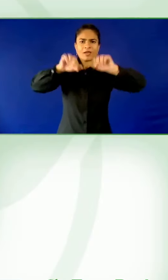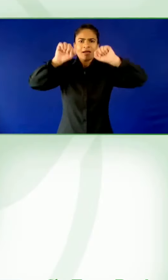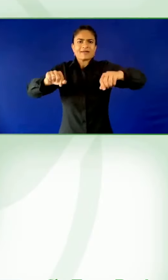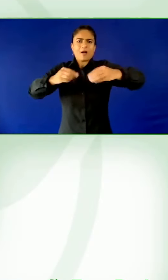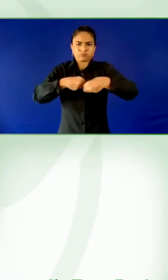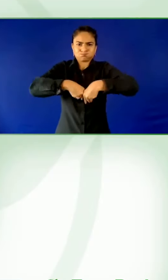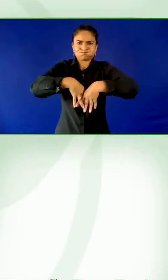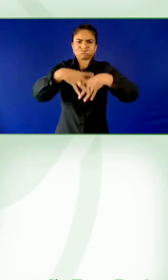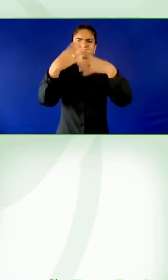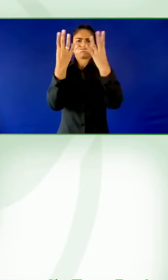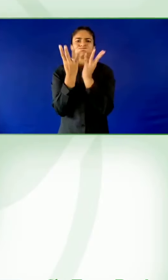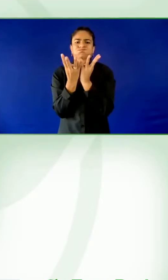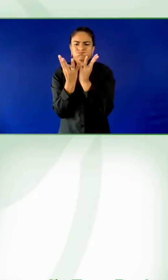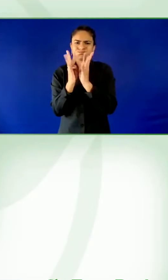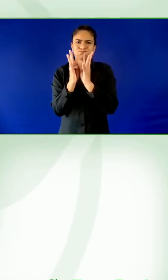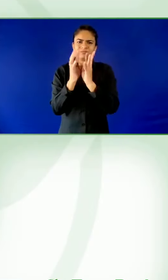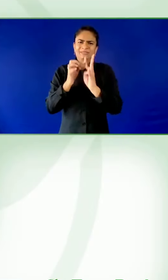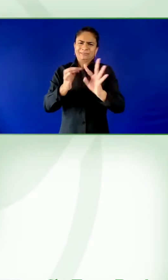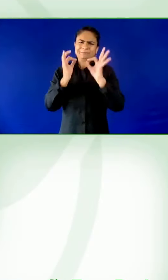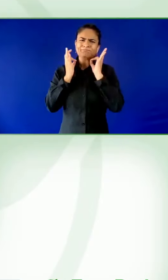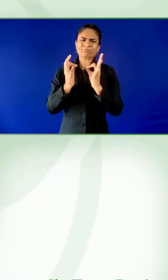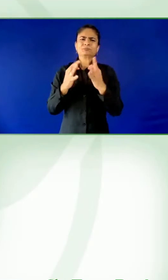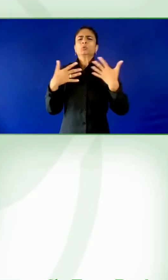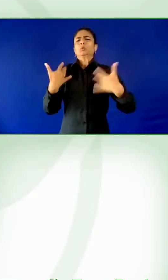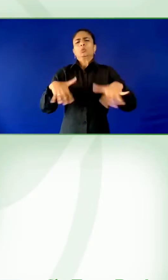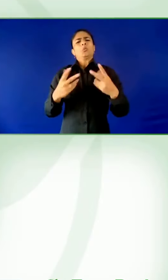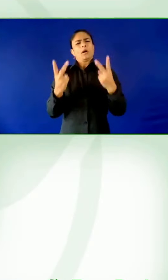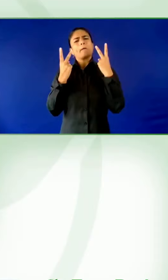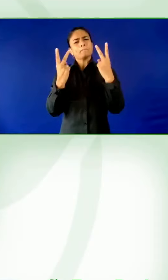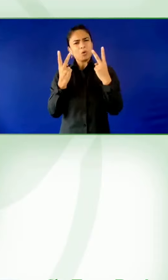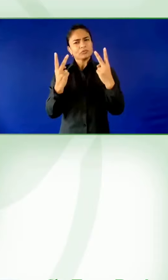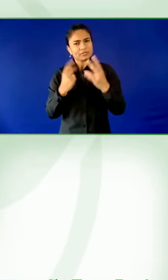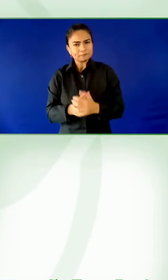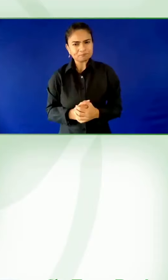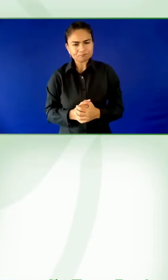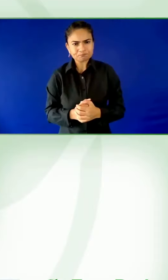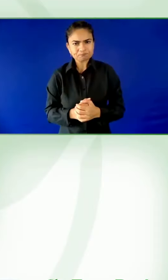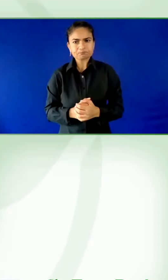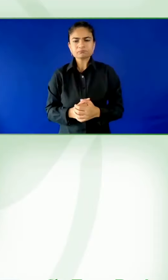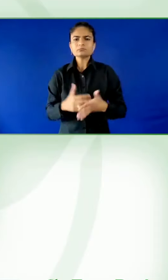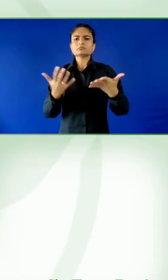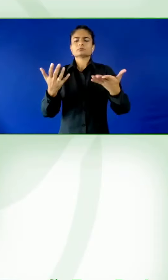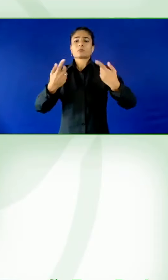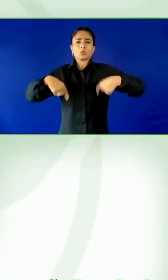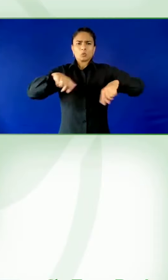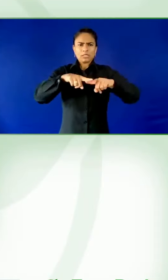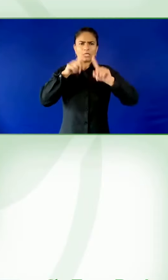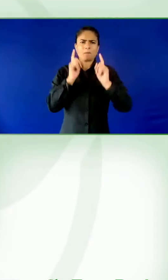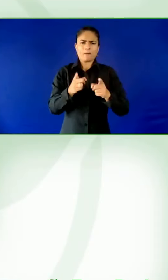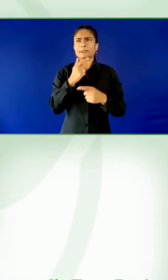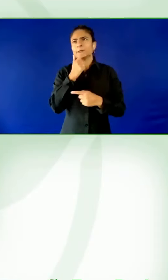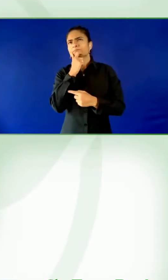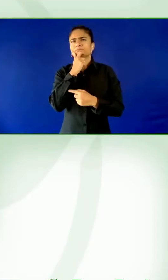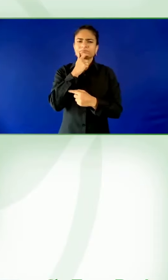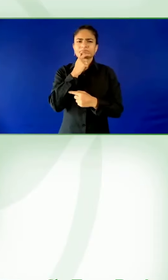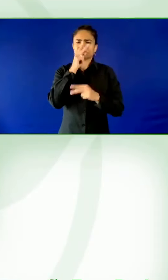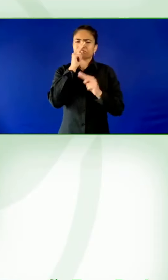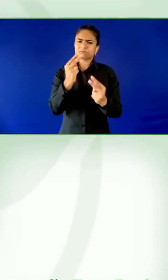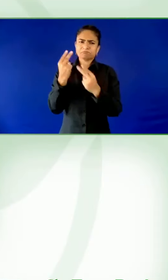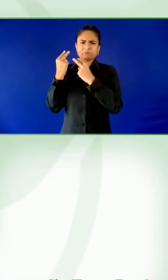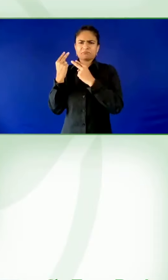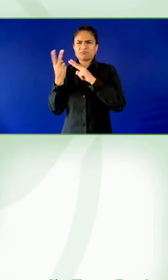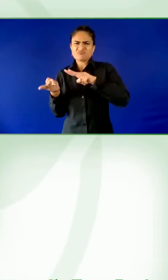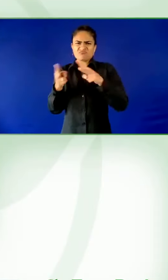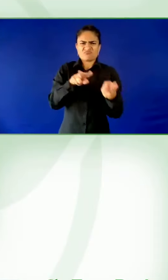we create the solution, then we go to the people, rather than that we see the solution that people are creating, then we